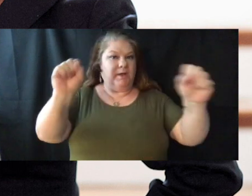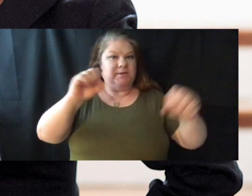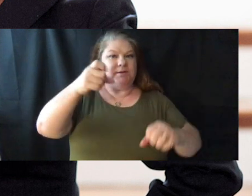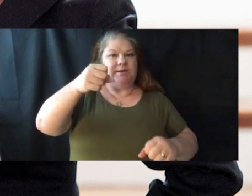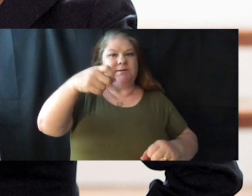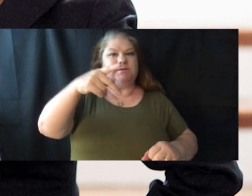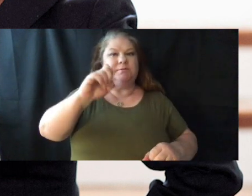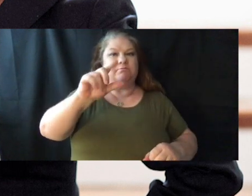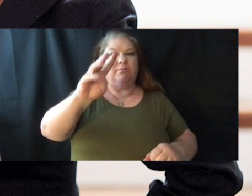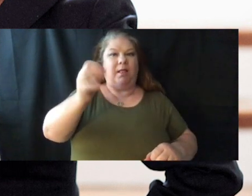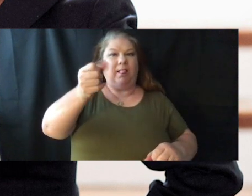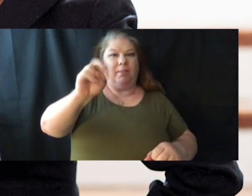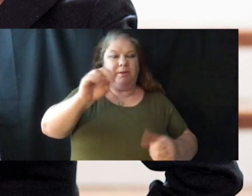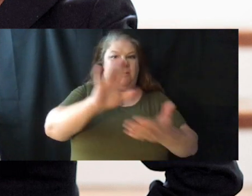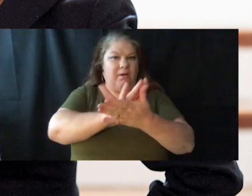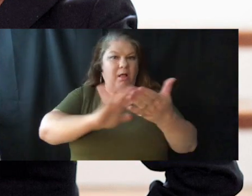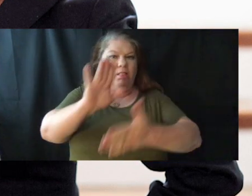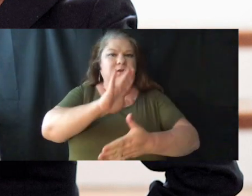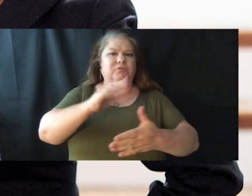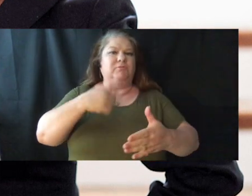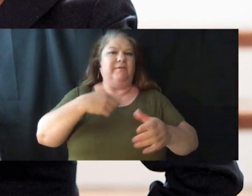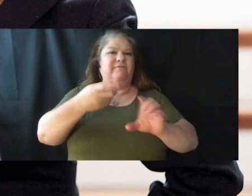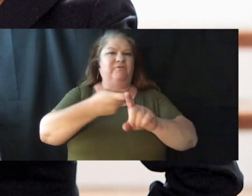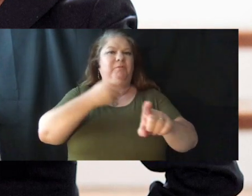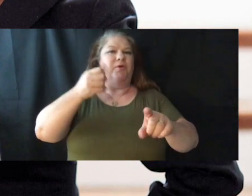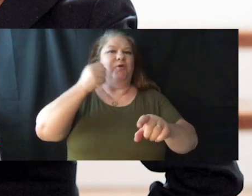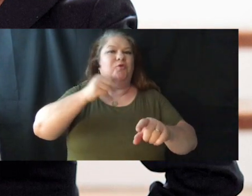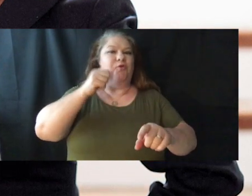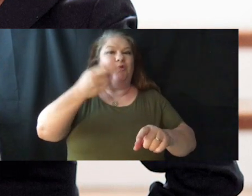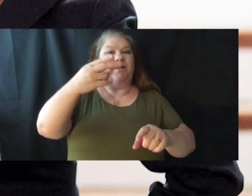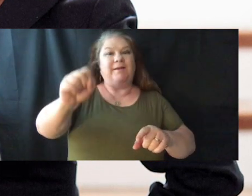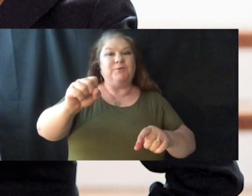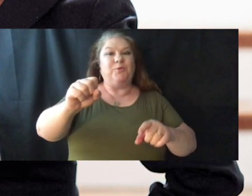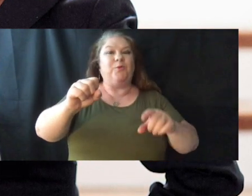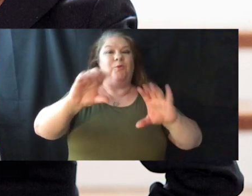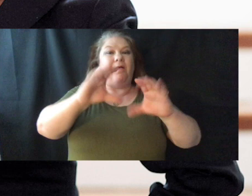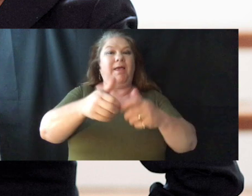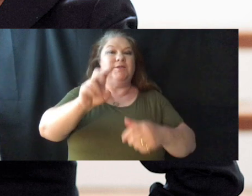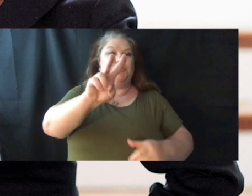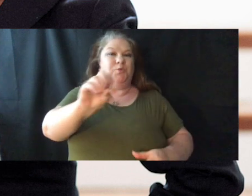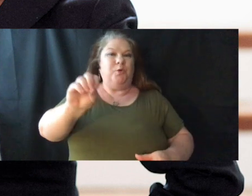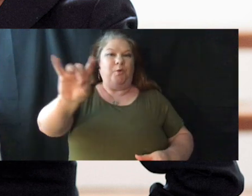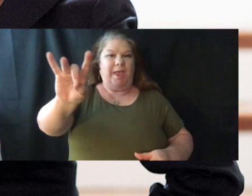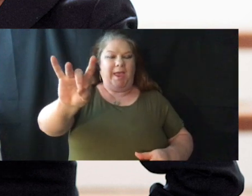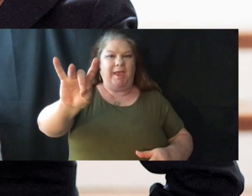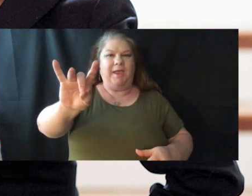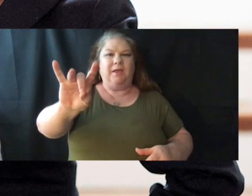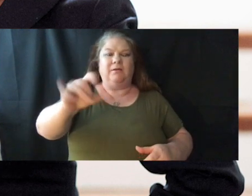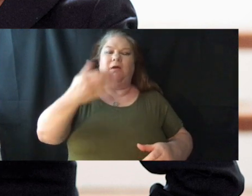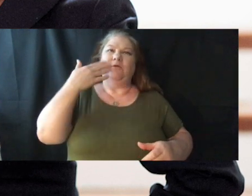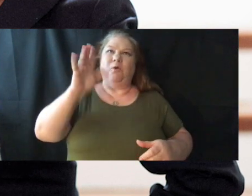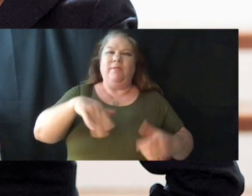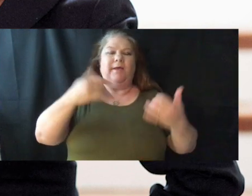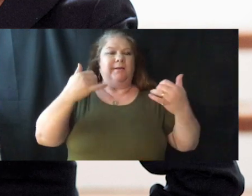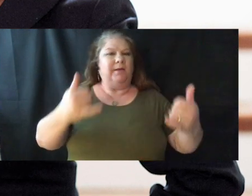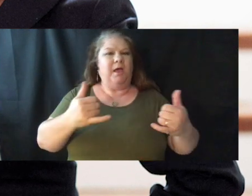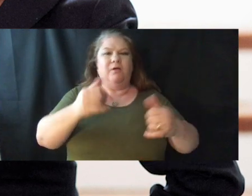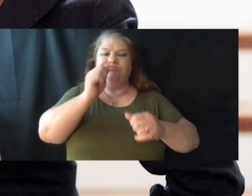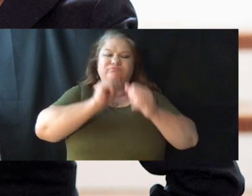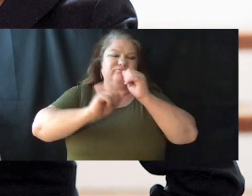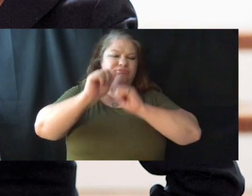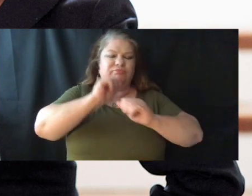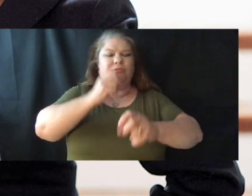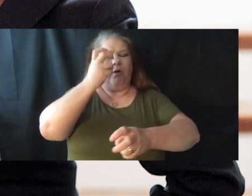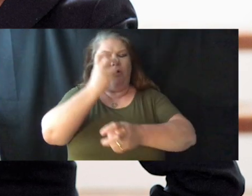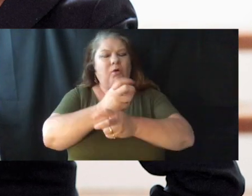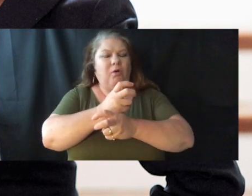College and a member of the Philadelphia High School for Girls, Grade 208. I know these have been trying